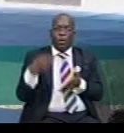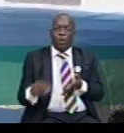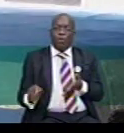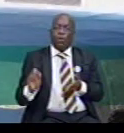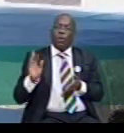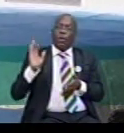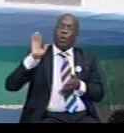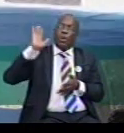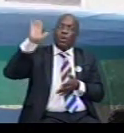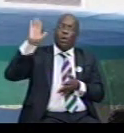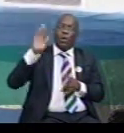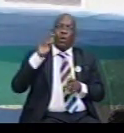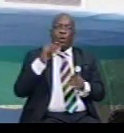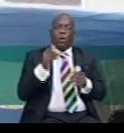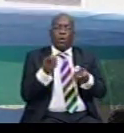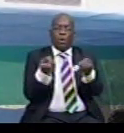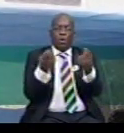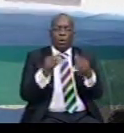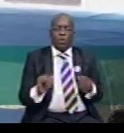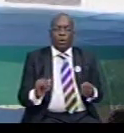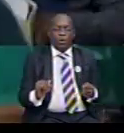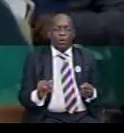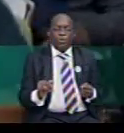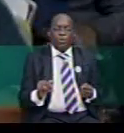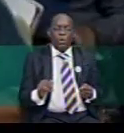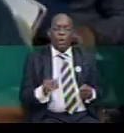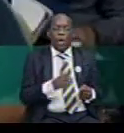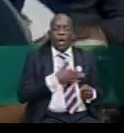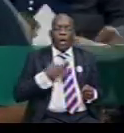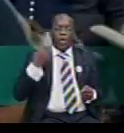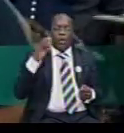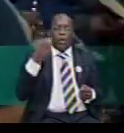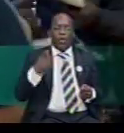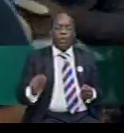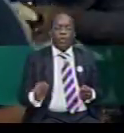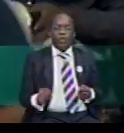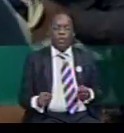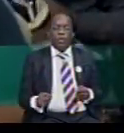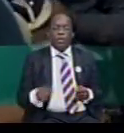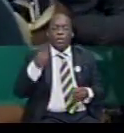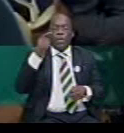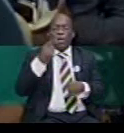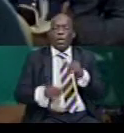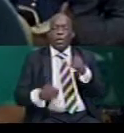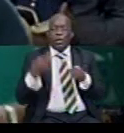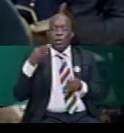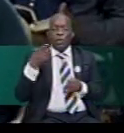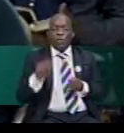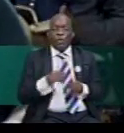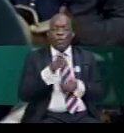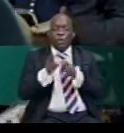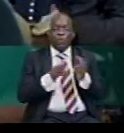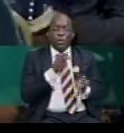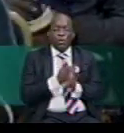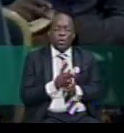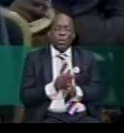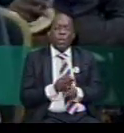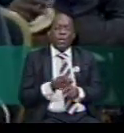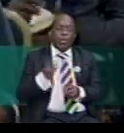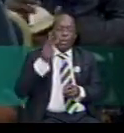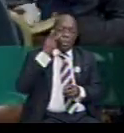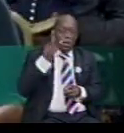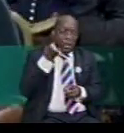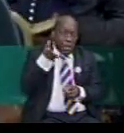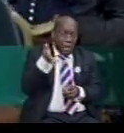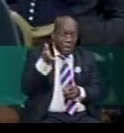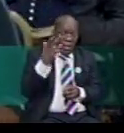of thy coming and of the end of the world?" Do you notice there are three things?